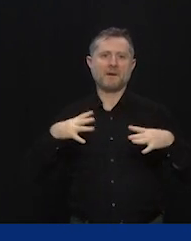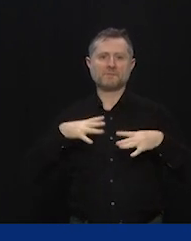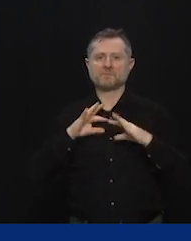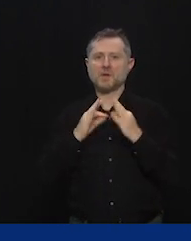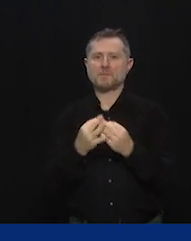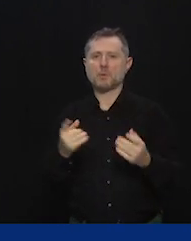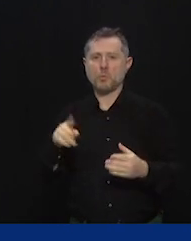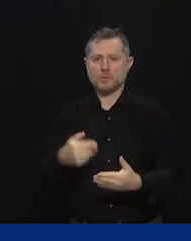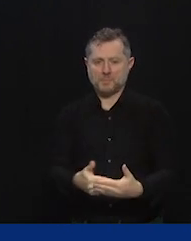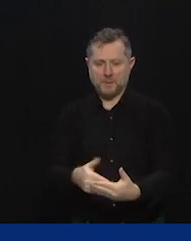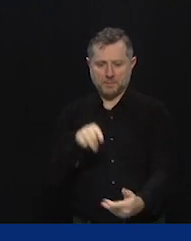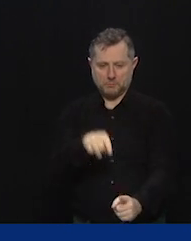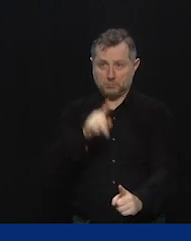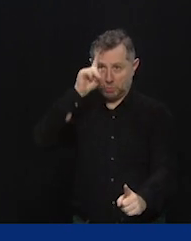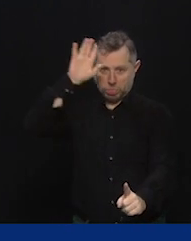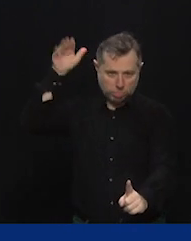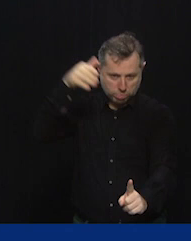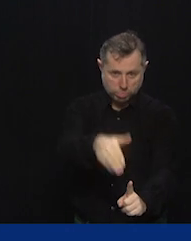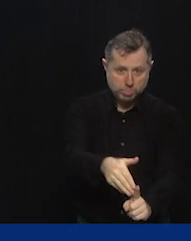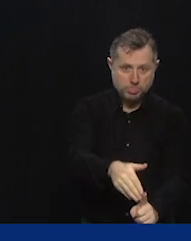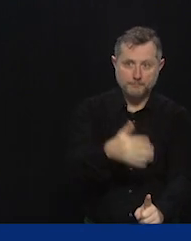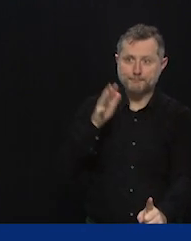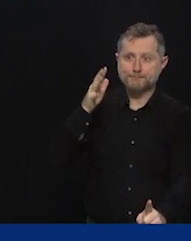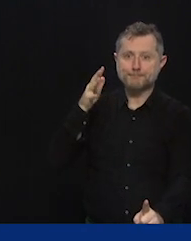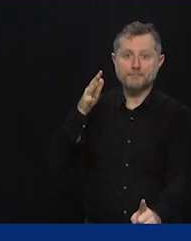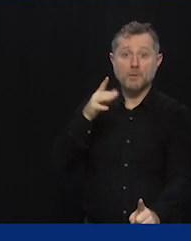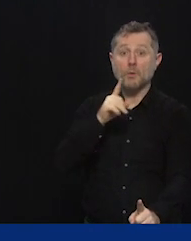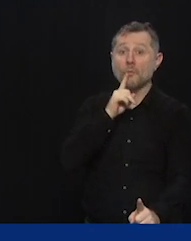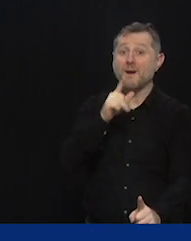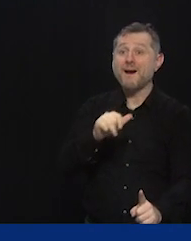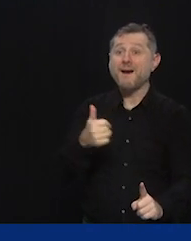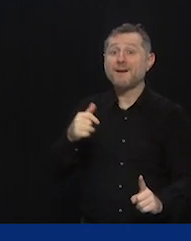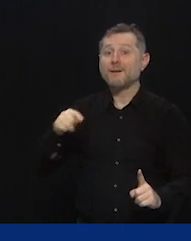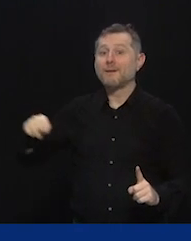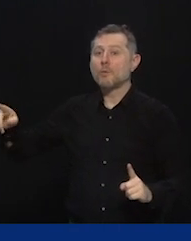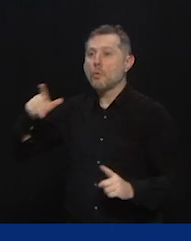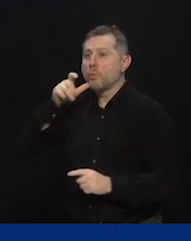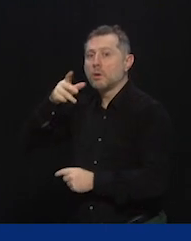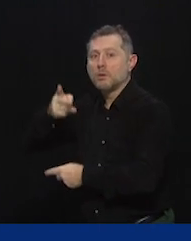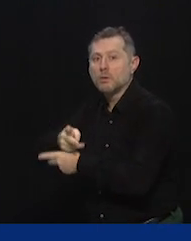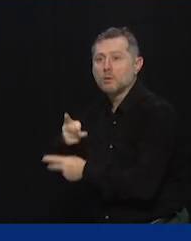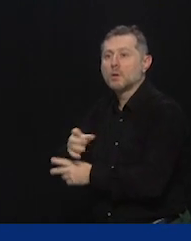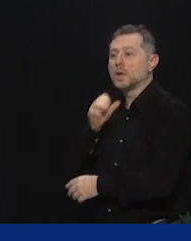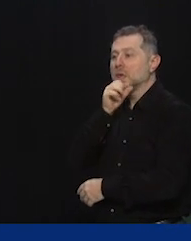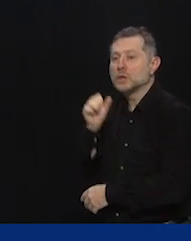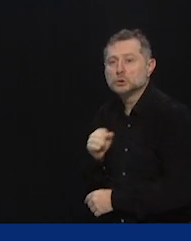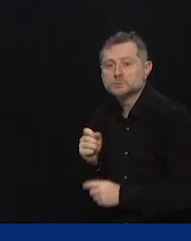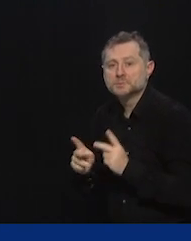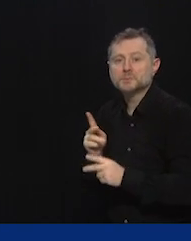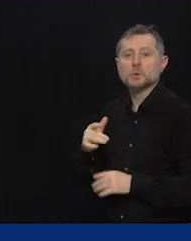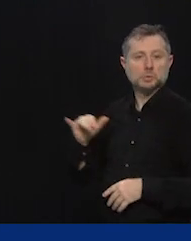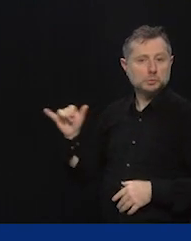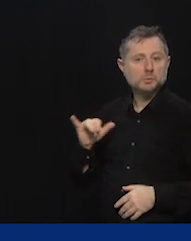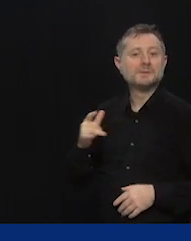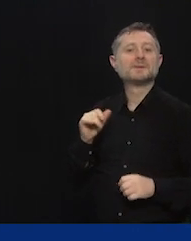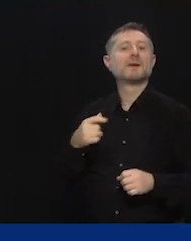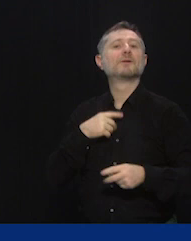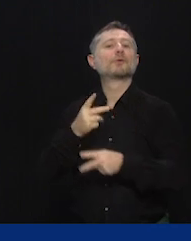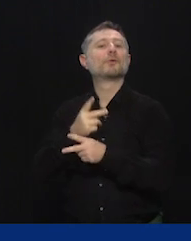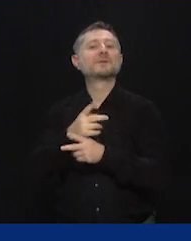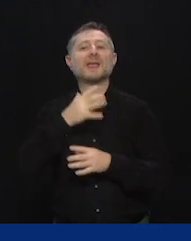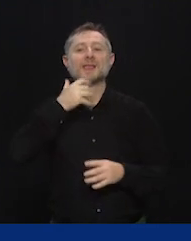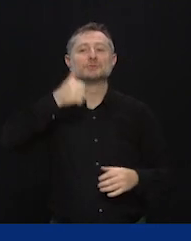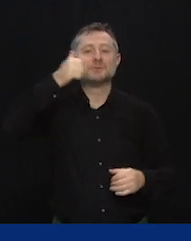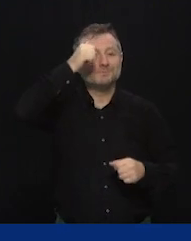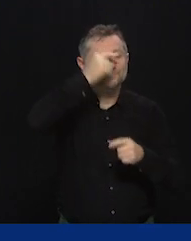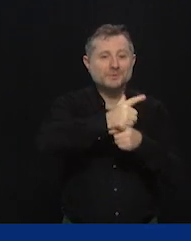It's also very much utilized by people taking care of the elderly, and now they'll be able to take care of their elderly siblings. So Carmen, please give our